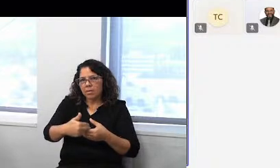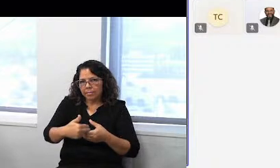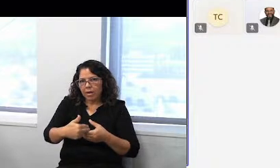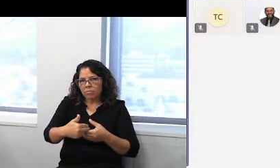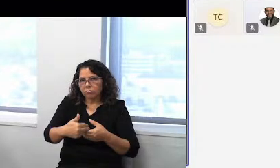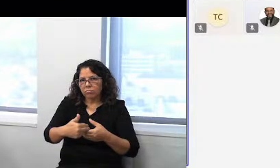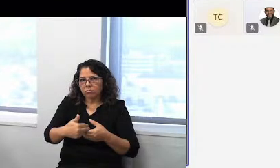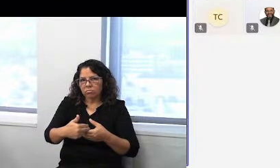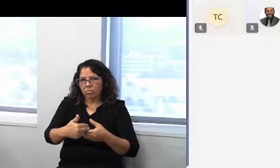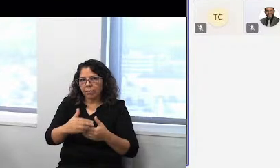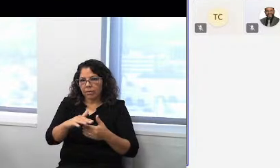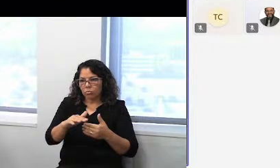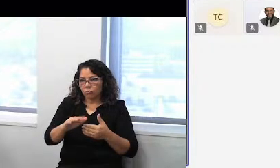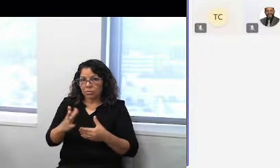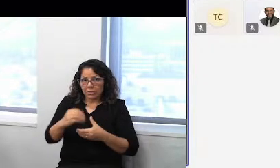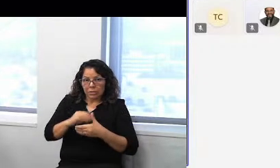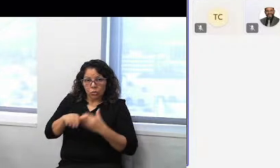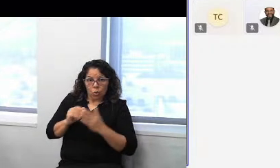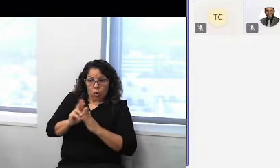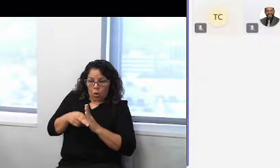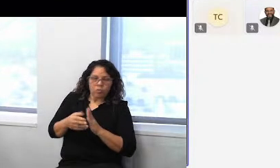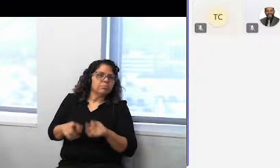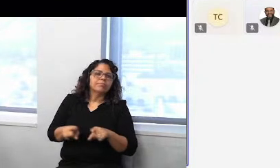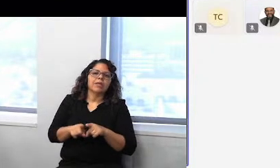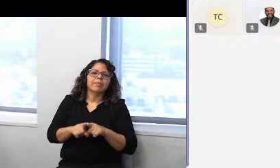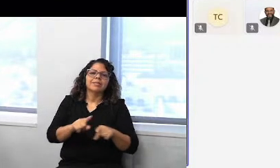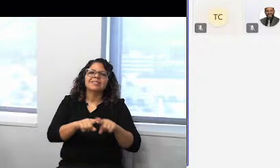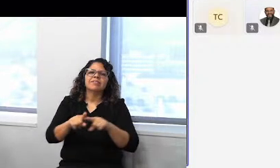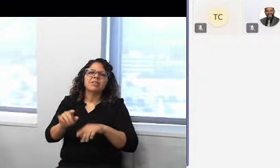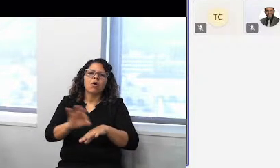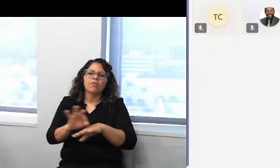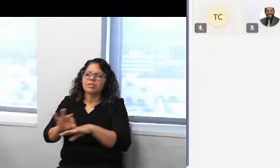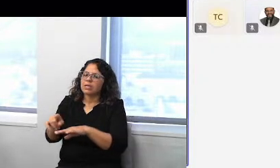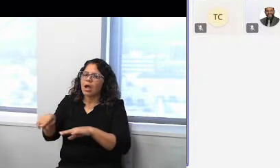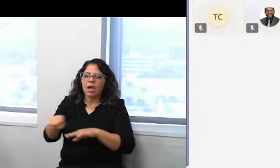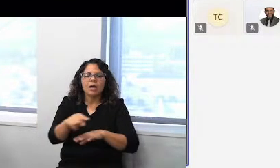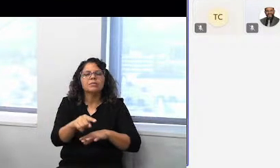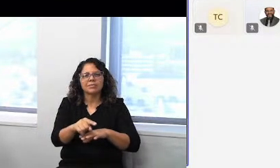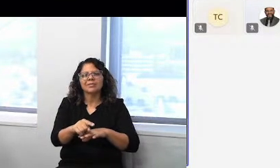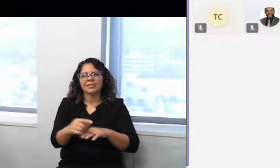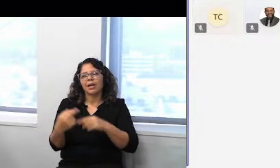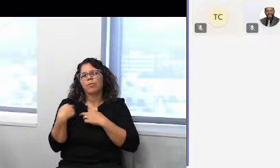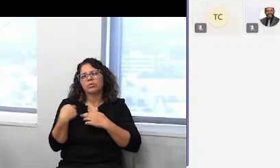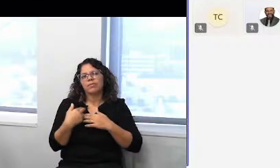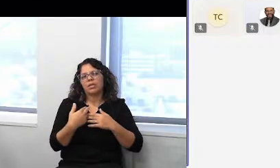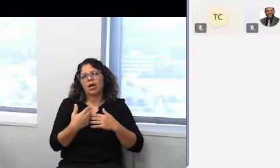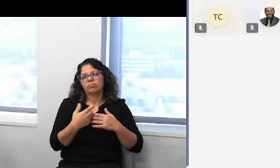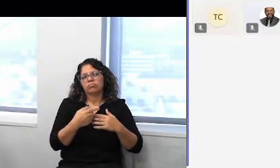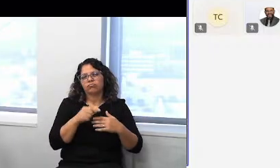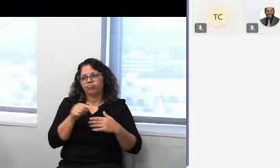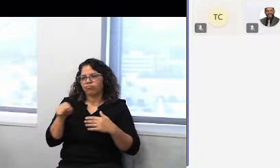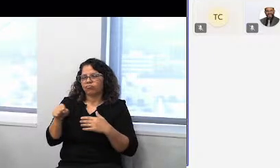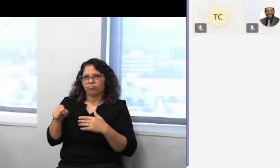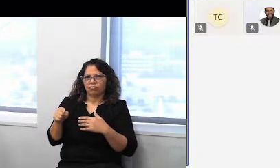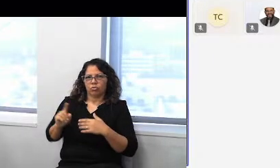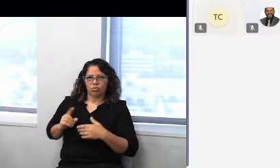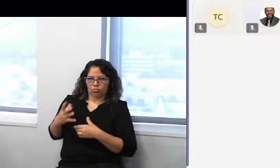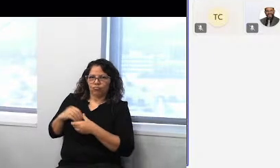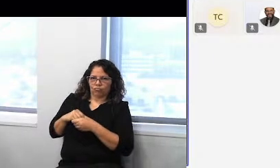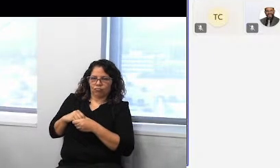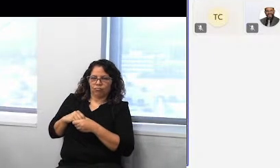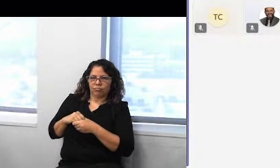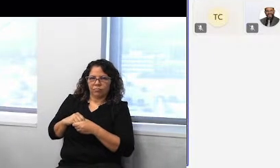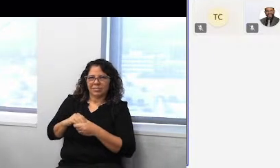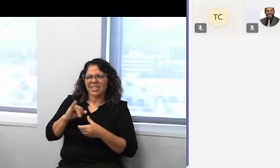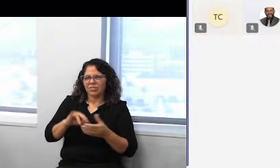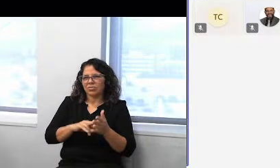to continue doing that. So that's what I'm referring to when talking about guardrails as to what it's going to look like. From an integrated